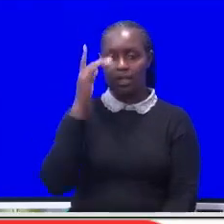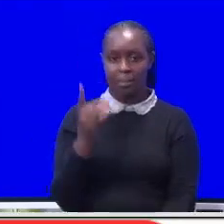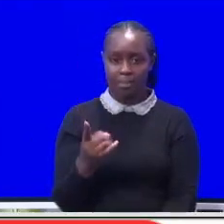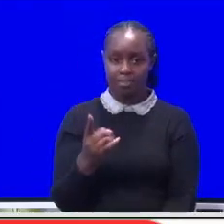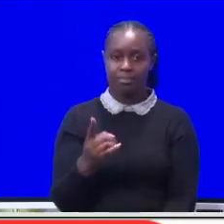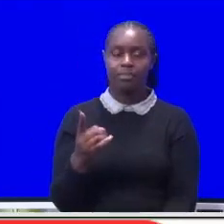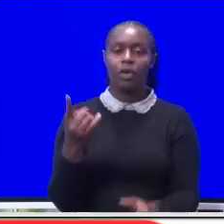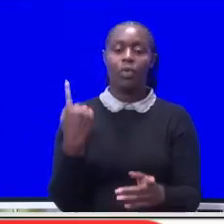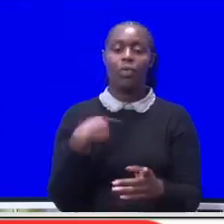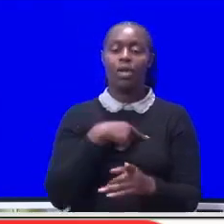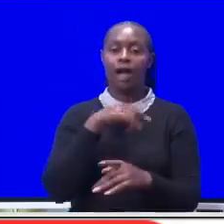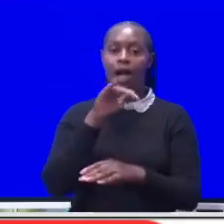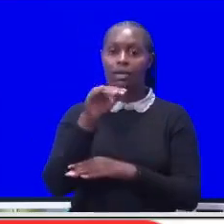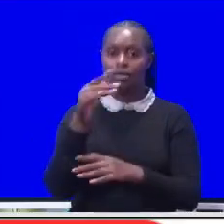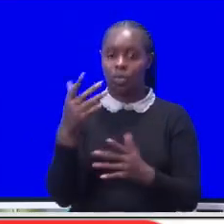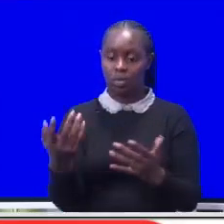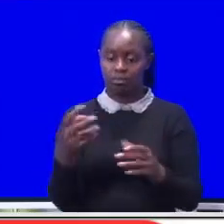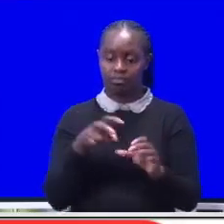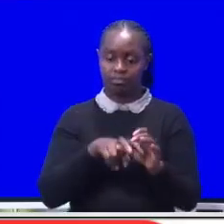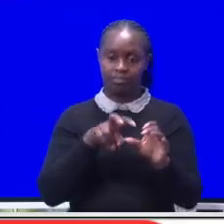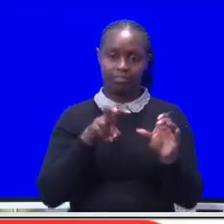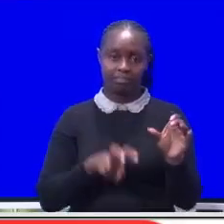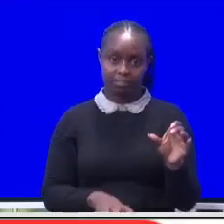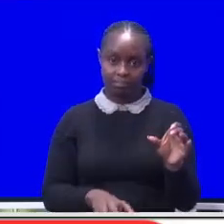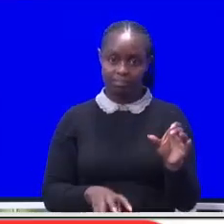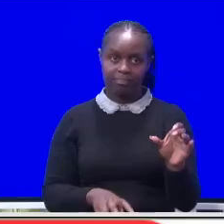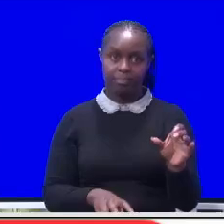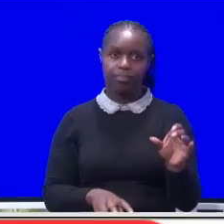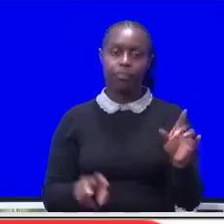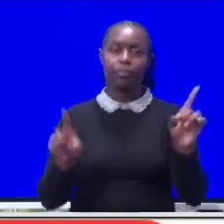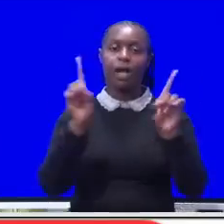called for their resignation,